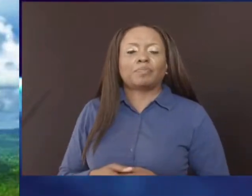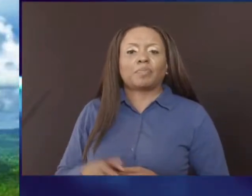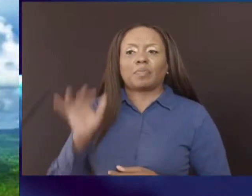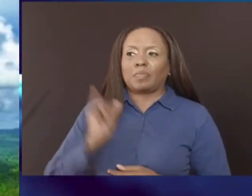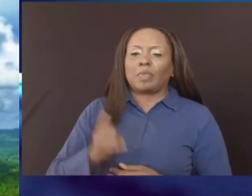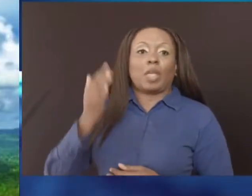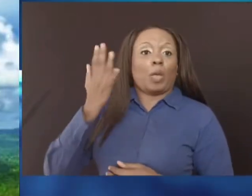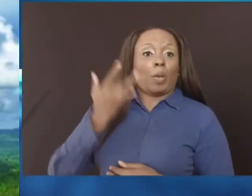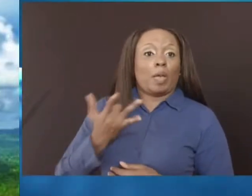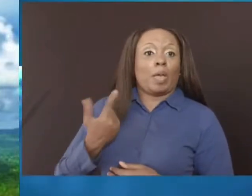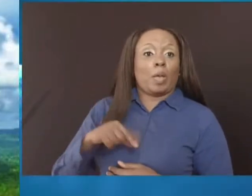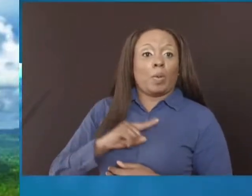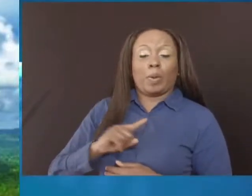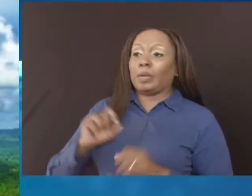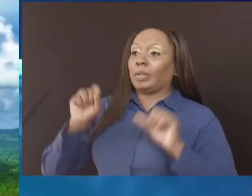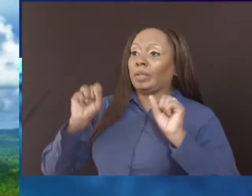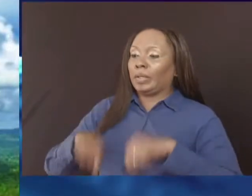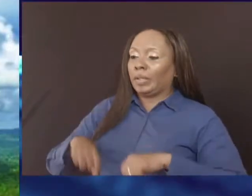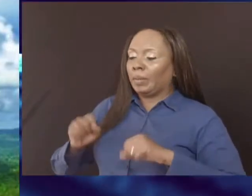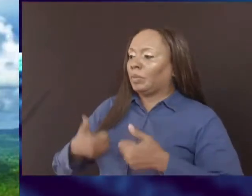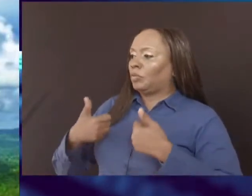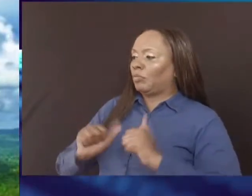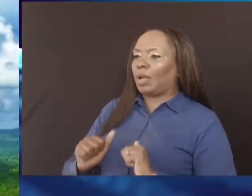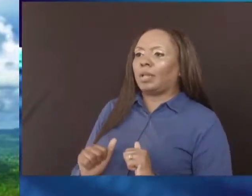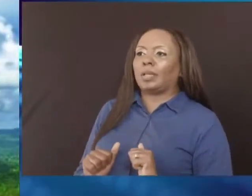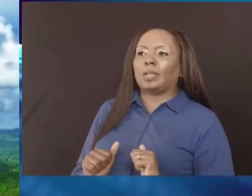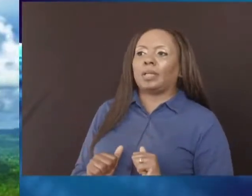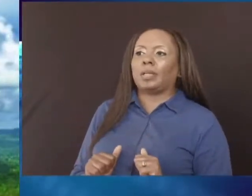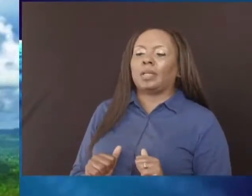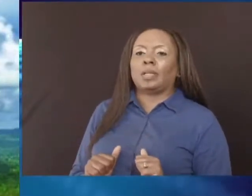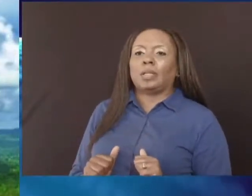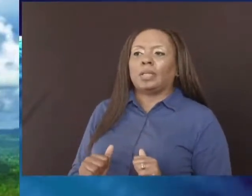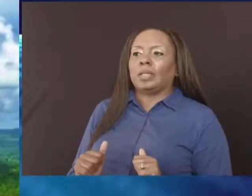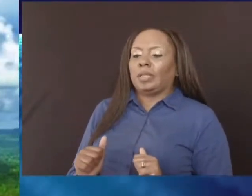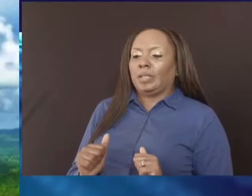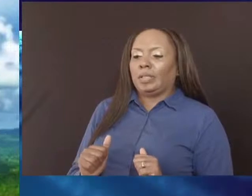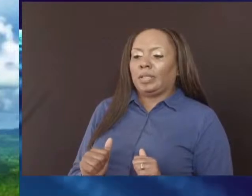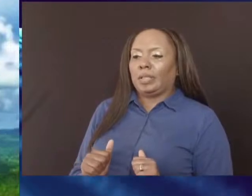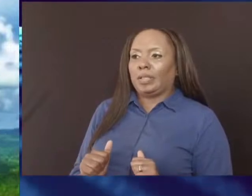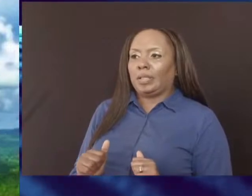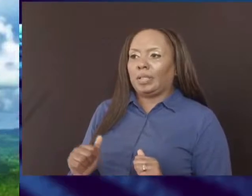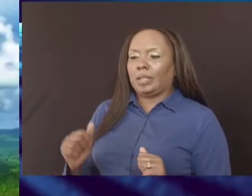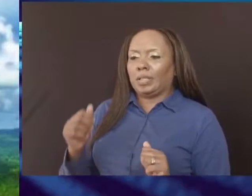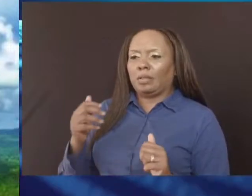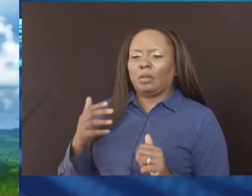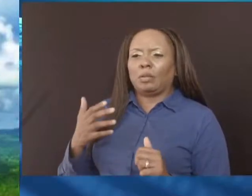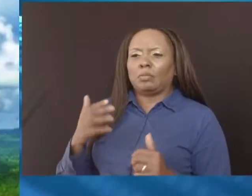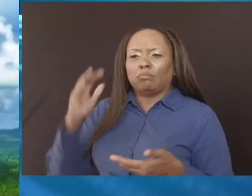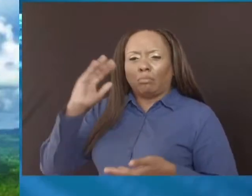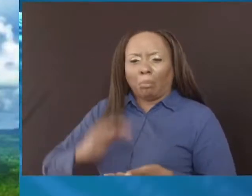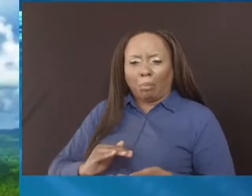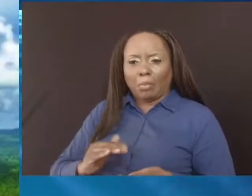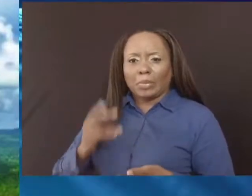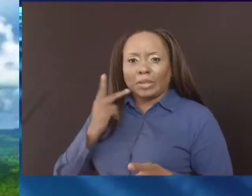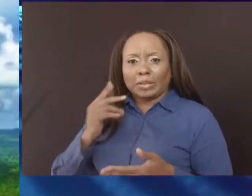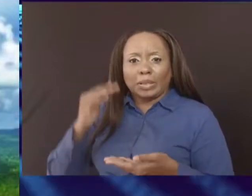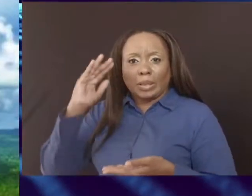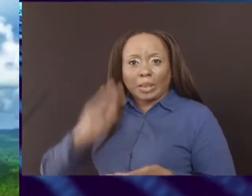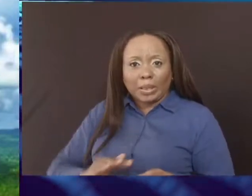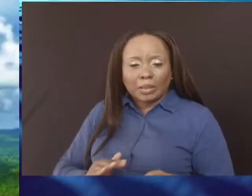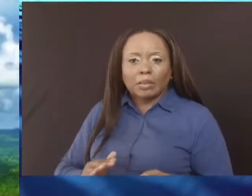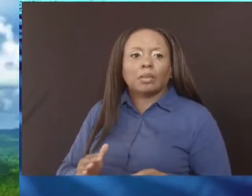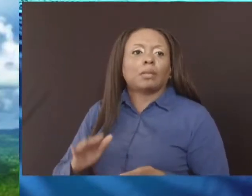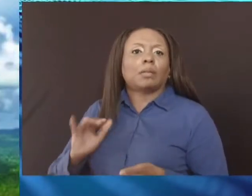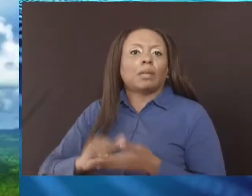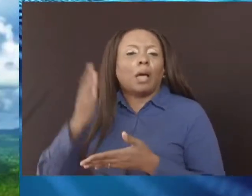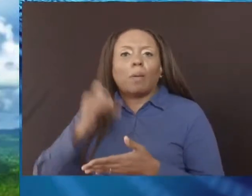relates to the escalation and dramatic increase in cases. We need to go back to the basics: